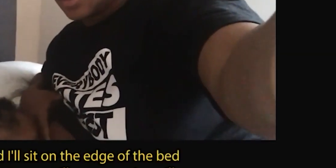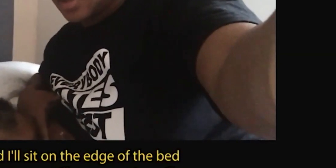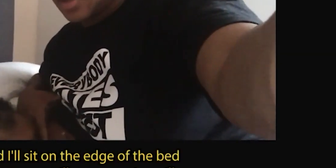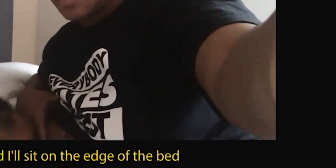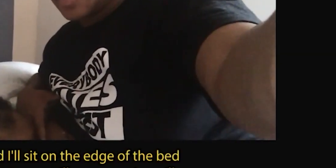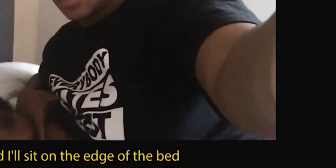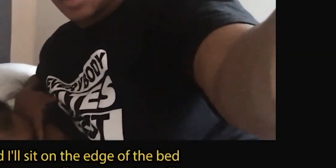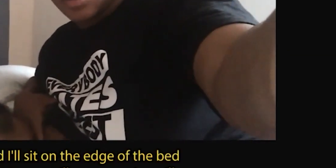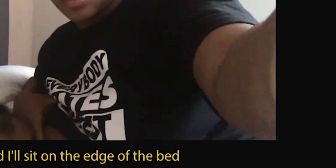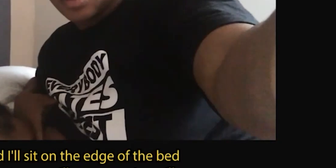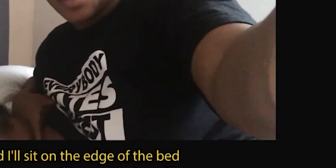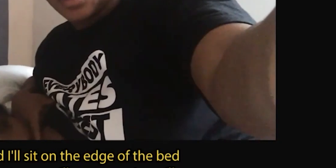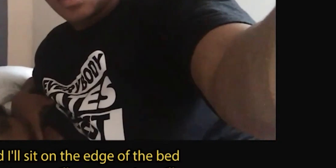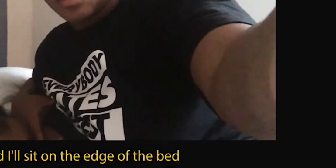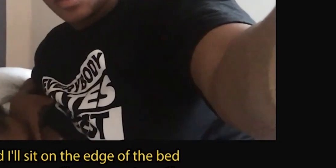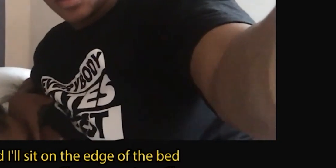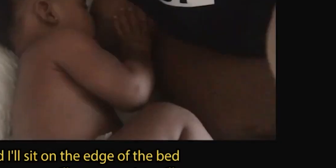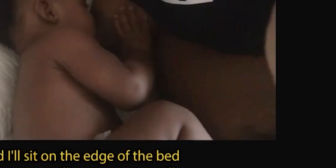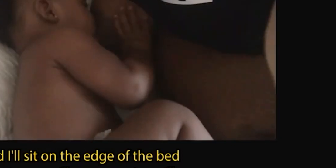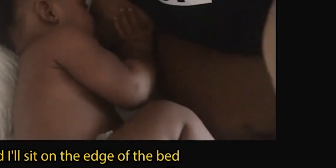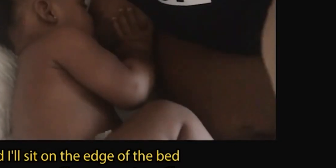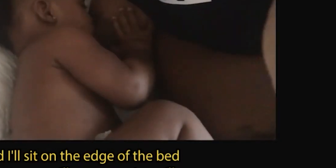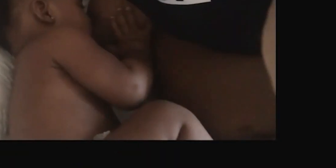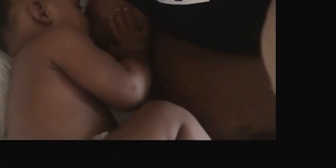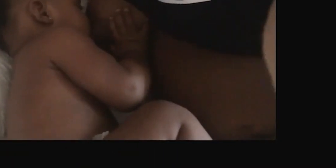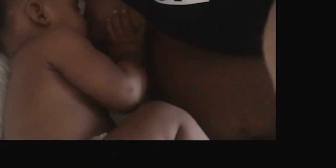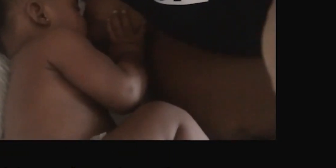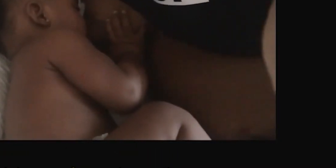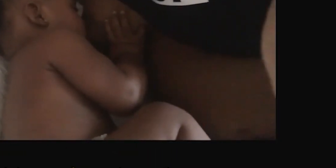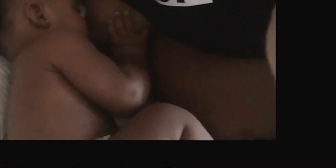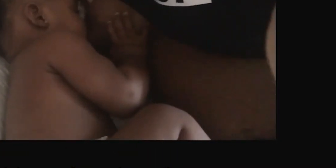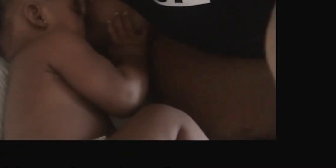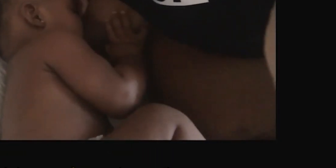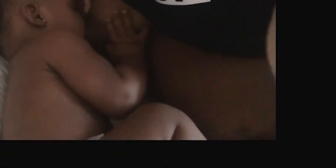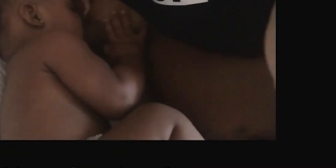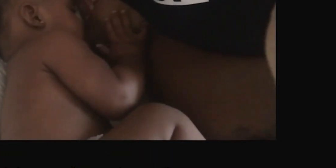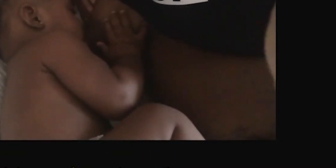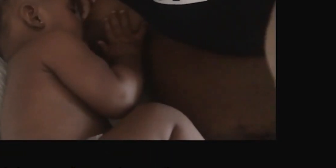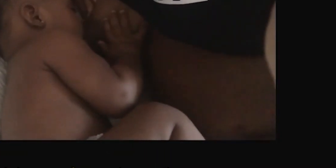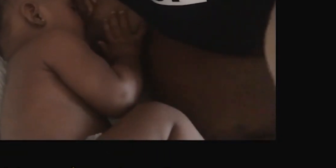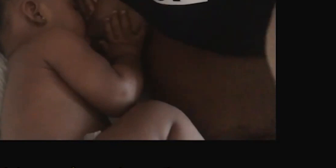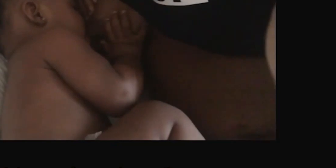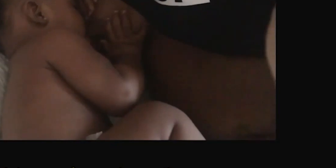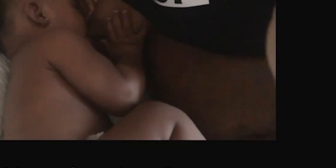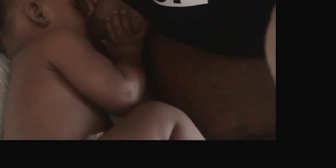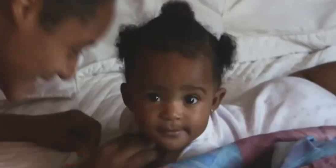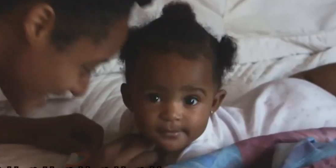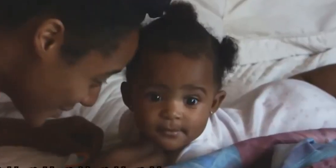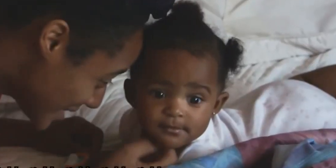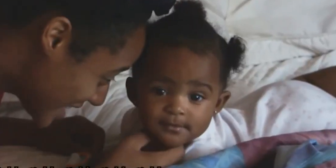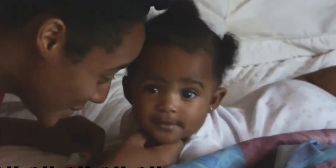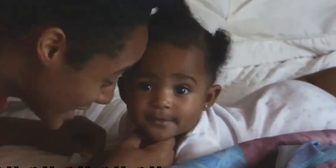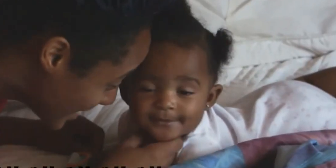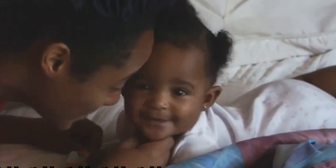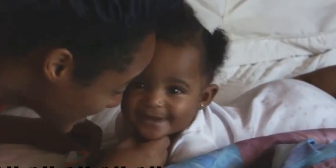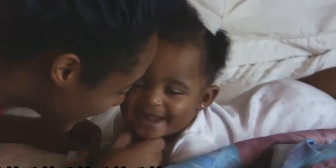and just use a pillow or a nursing pillow. So this is our early morning routine.